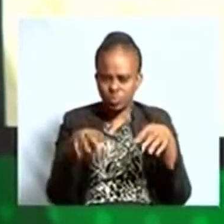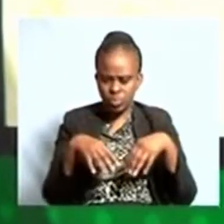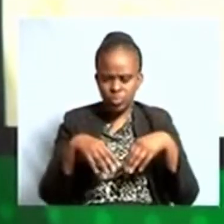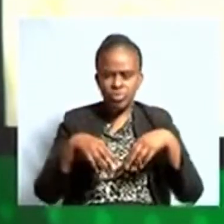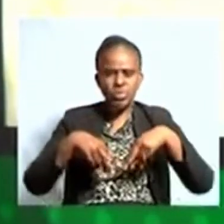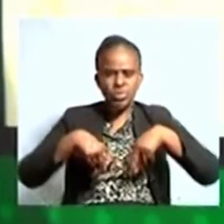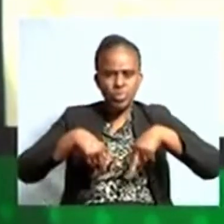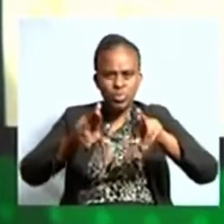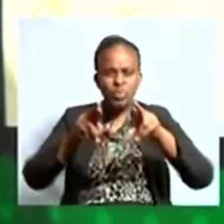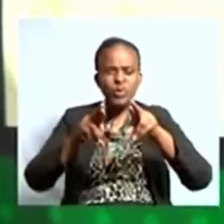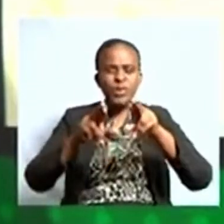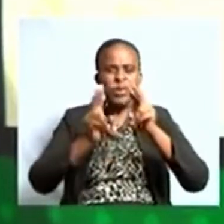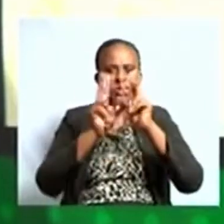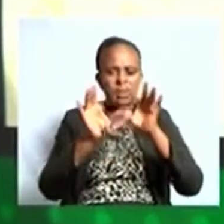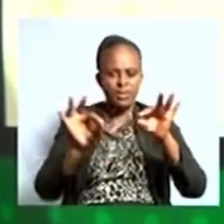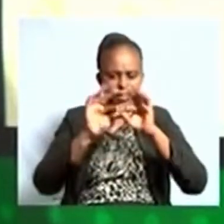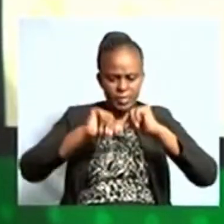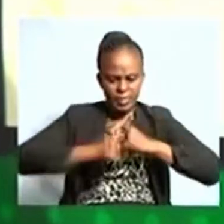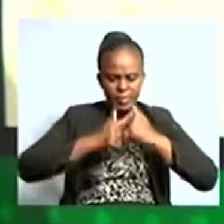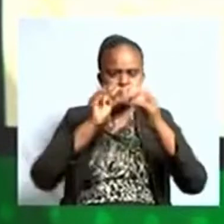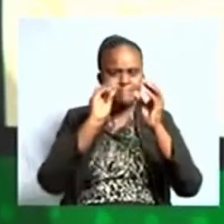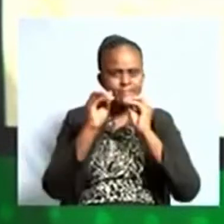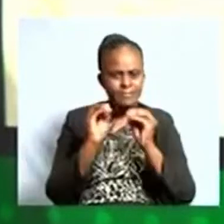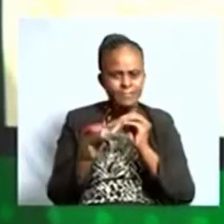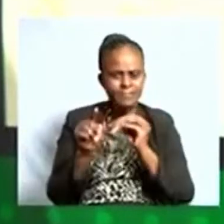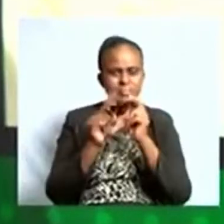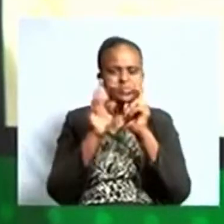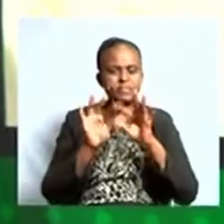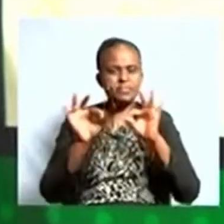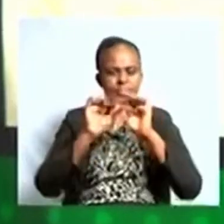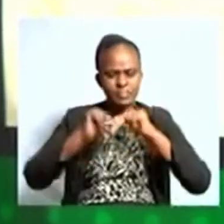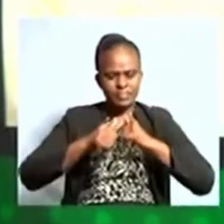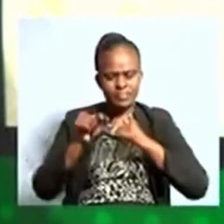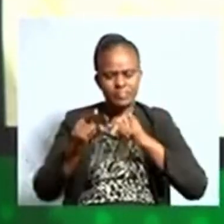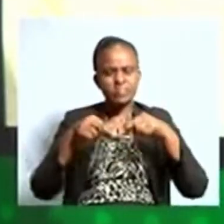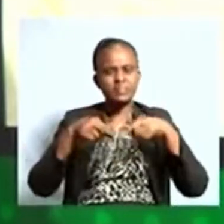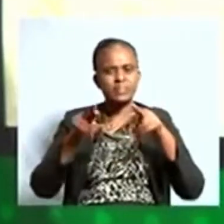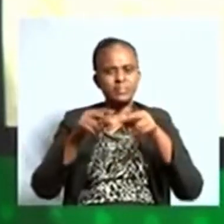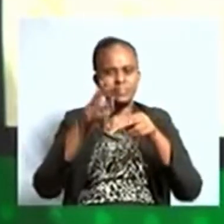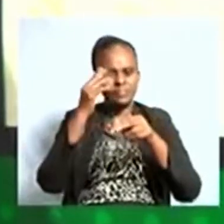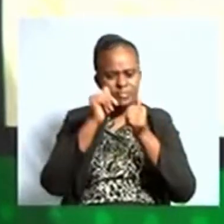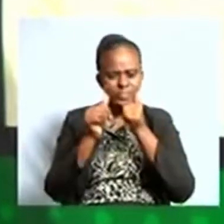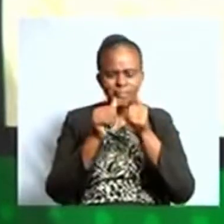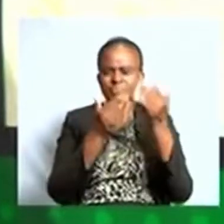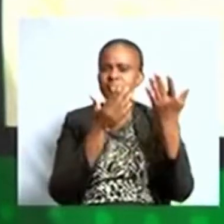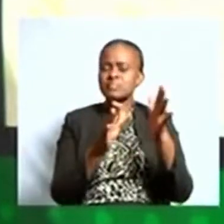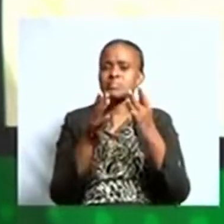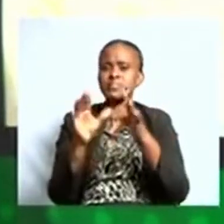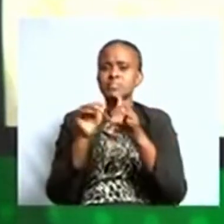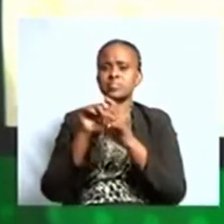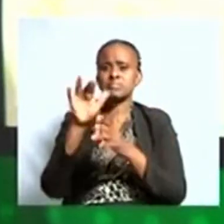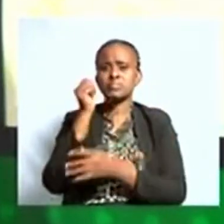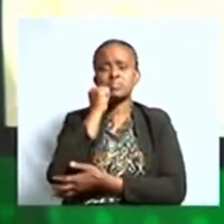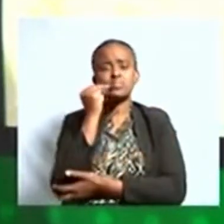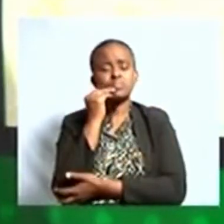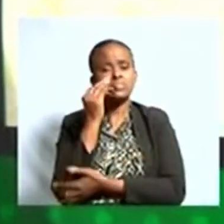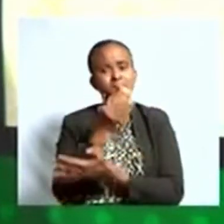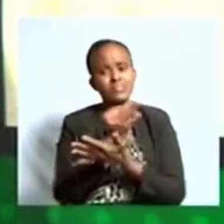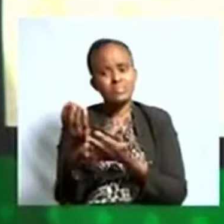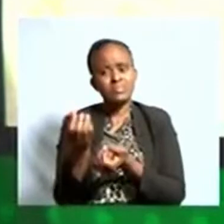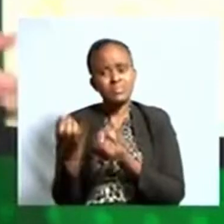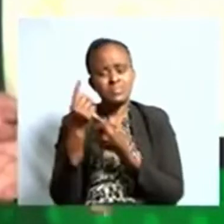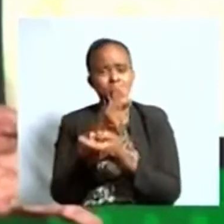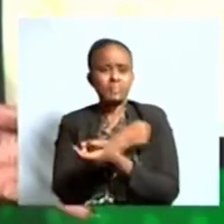was important that we just do these roads. It is important that we do these roads, because people are dying in their homes, failing to go to the